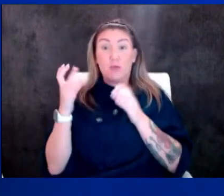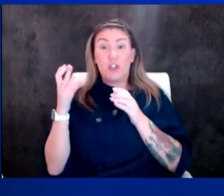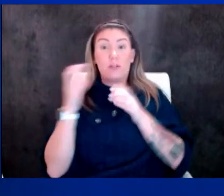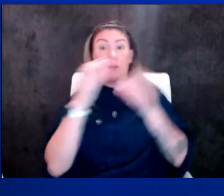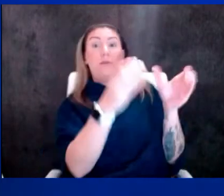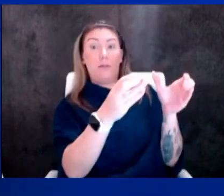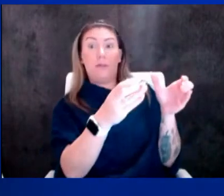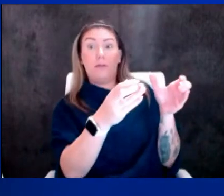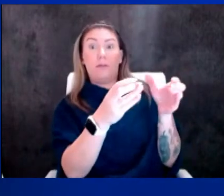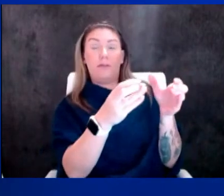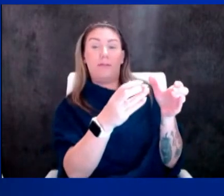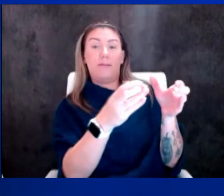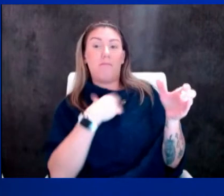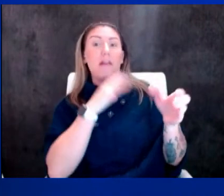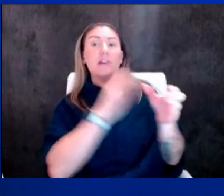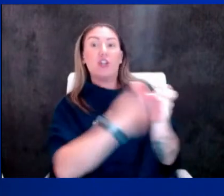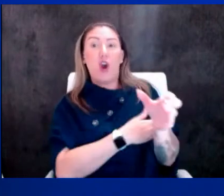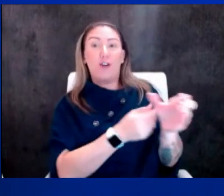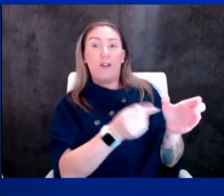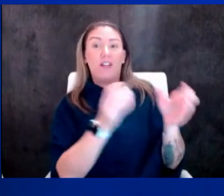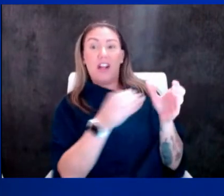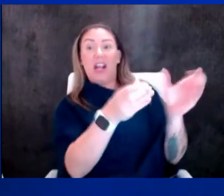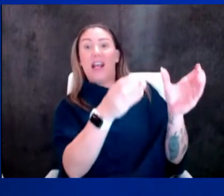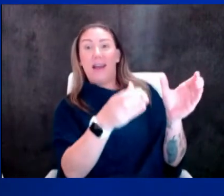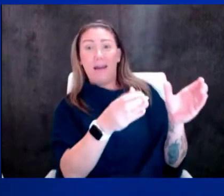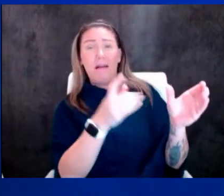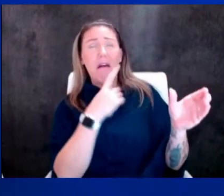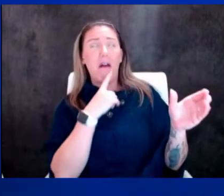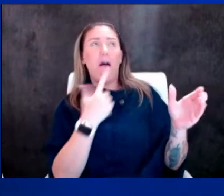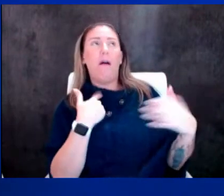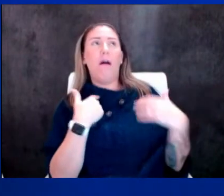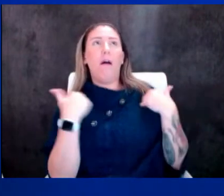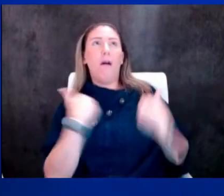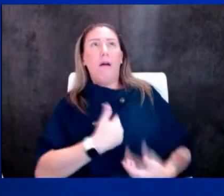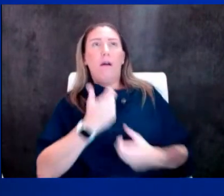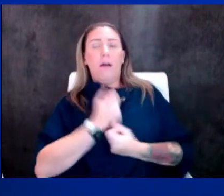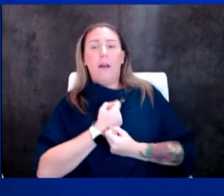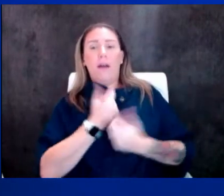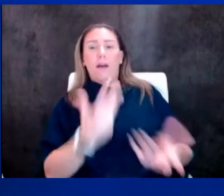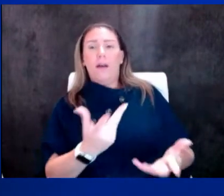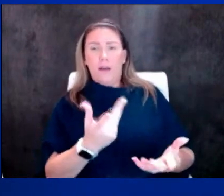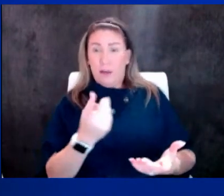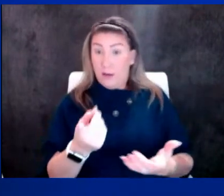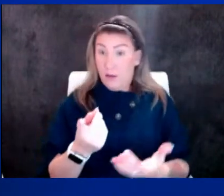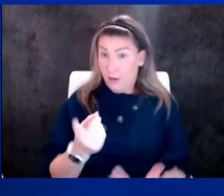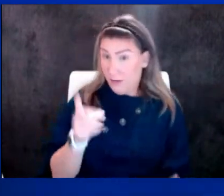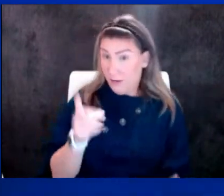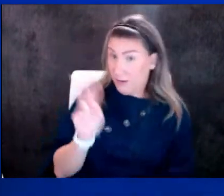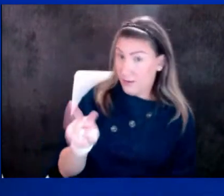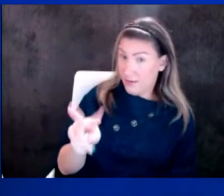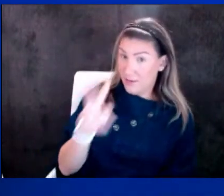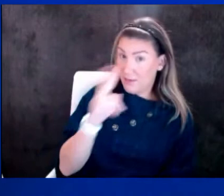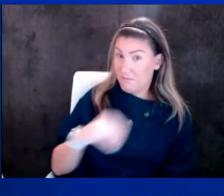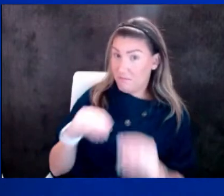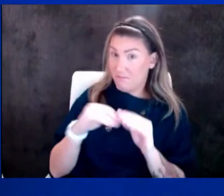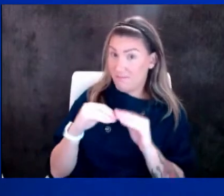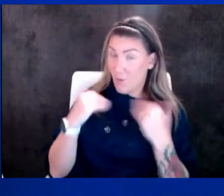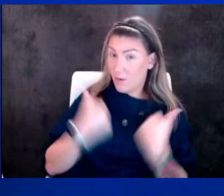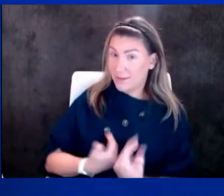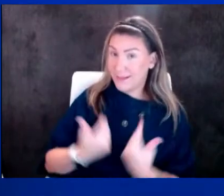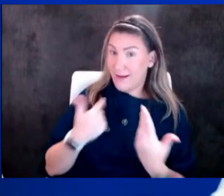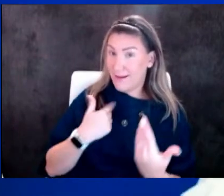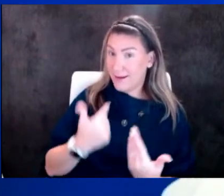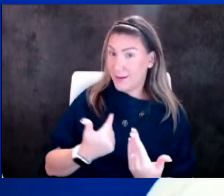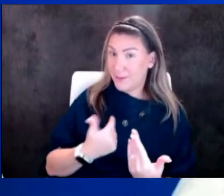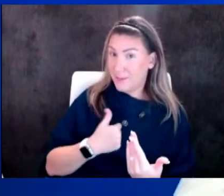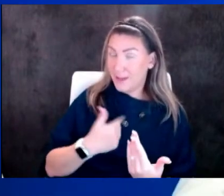hand me my daughter, and I'd be like, "Oh my God, I'm exhausted." But I could look at her and say, "Oh yeah, you're more tired than I am." So I would take and then Ilea would just